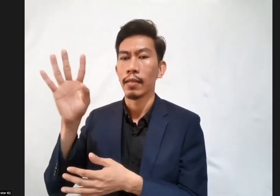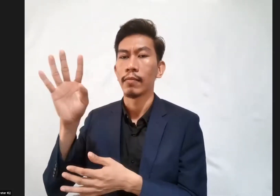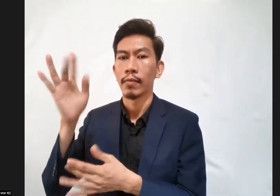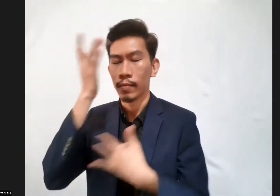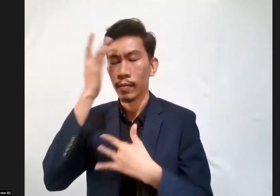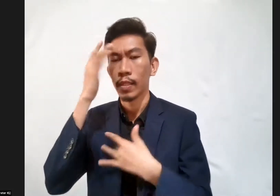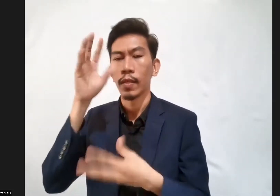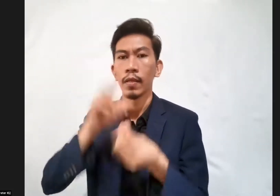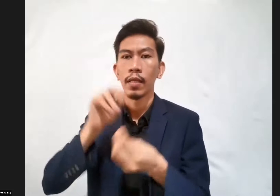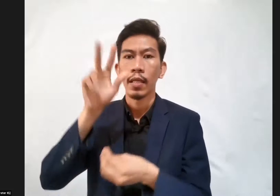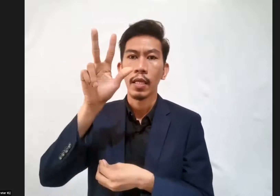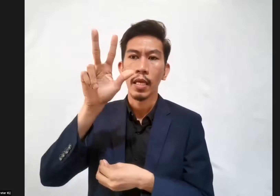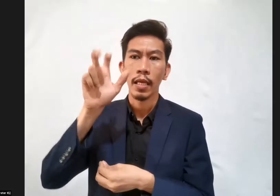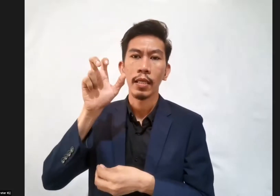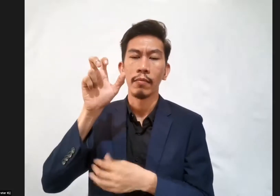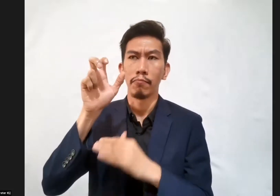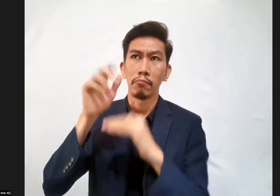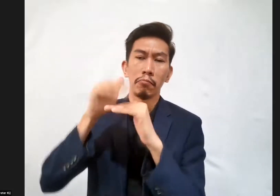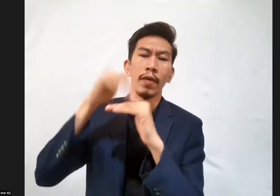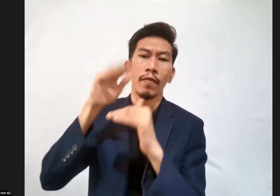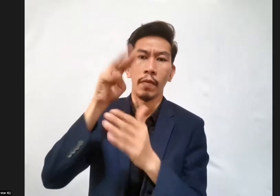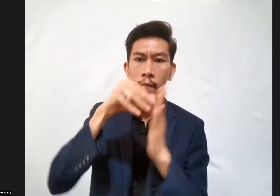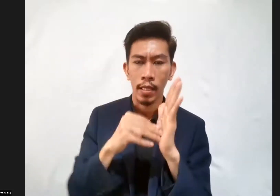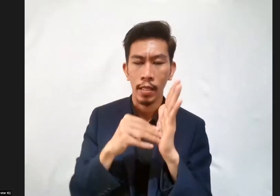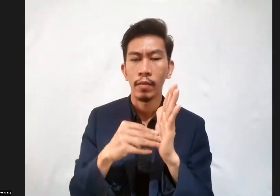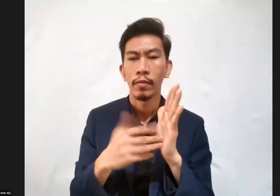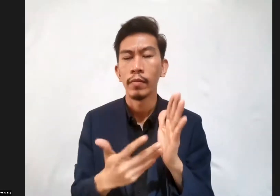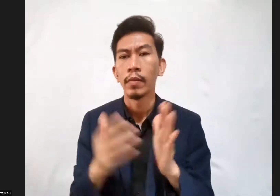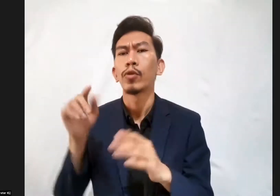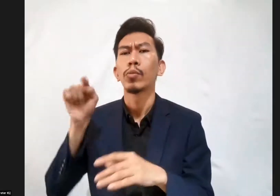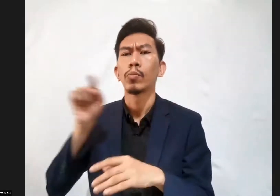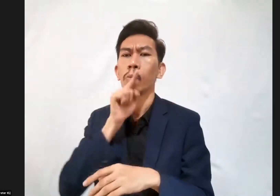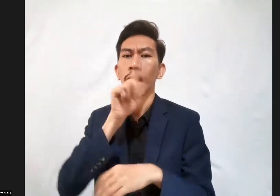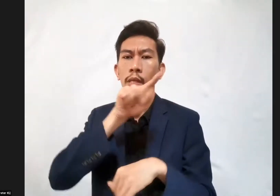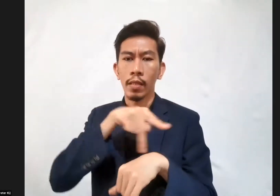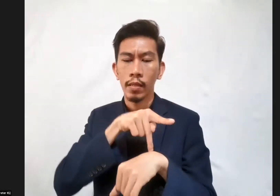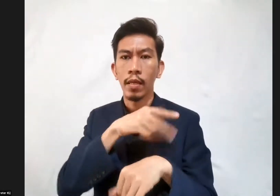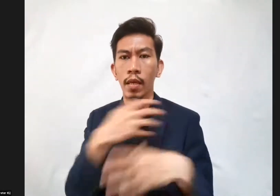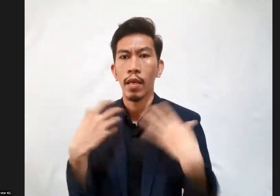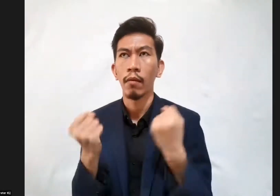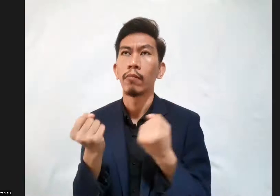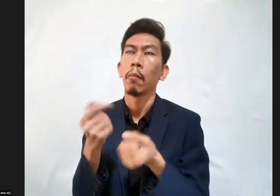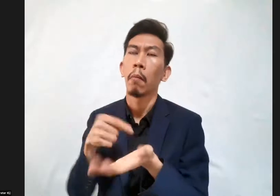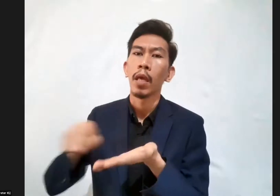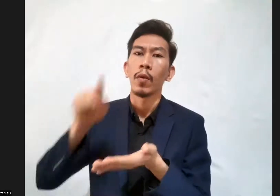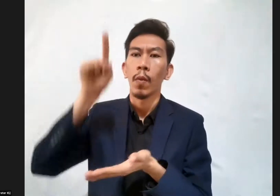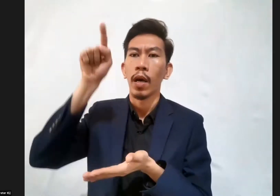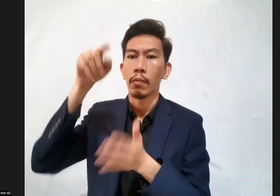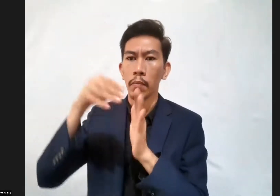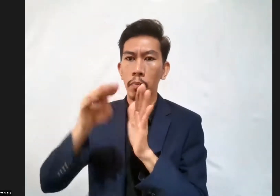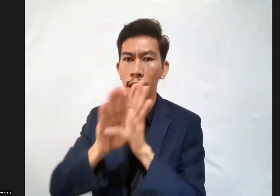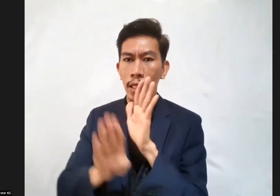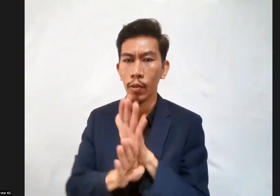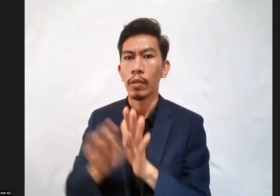304 million, meaning basically PhilHealth had paid out 1 billion pesos a year